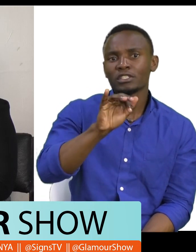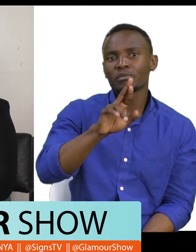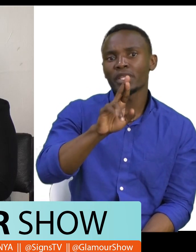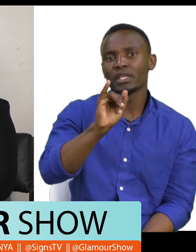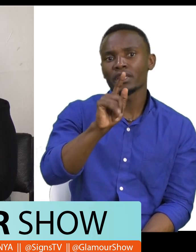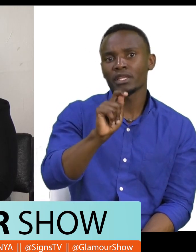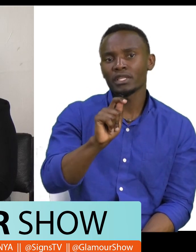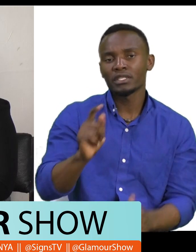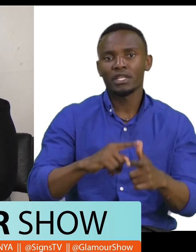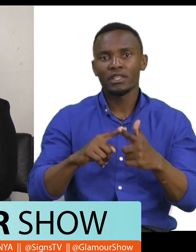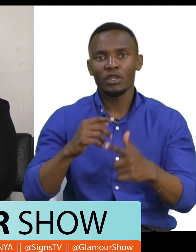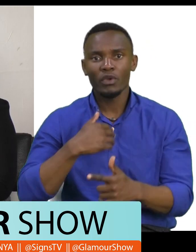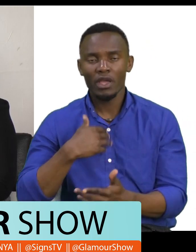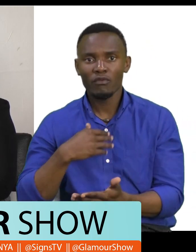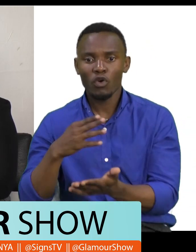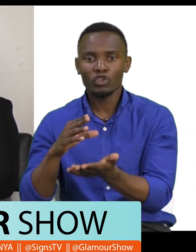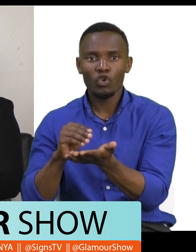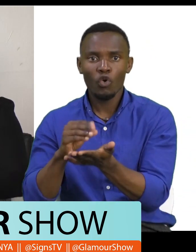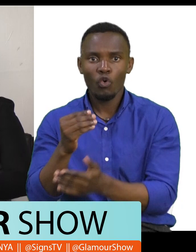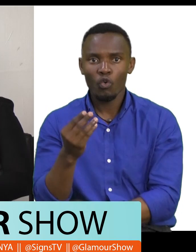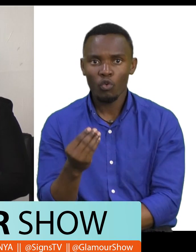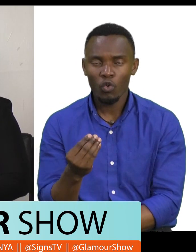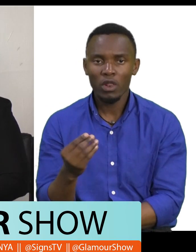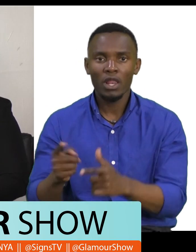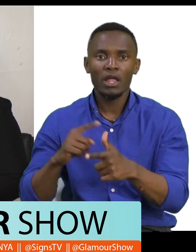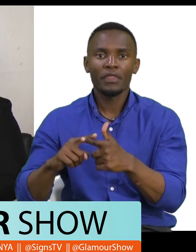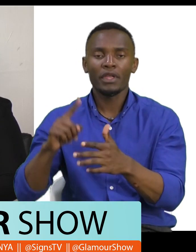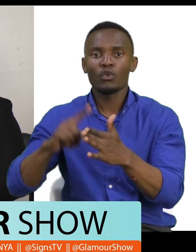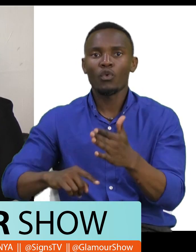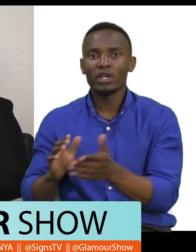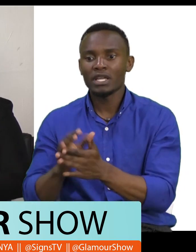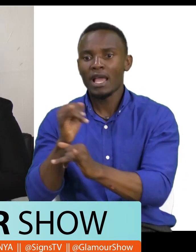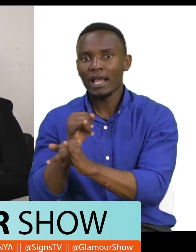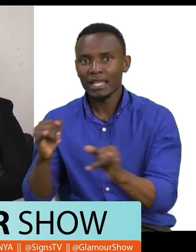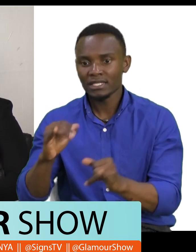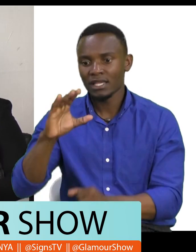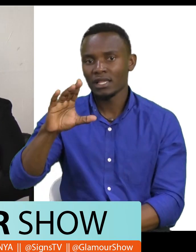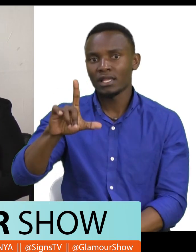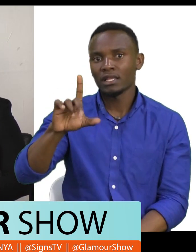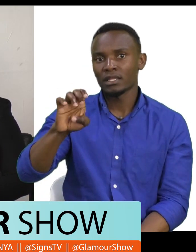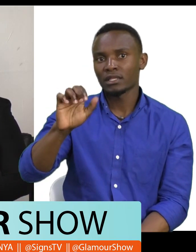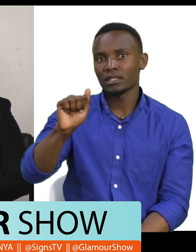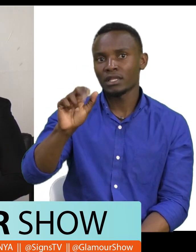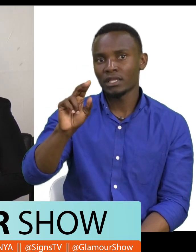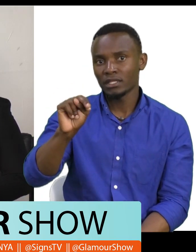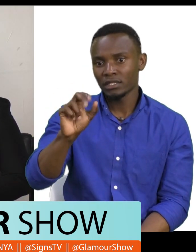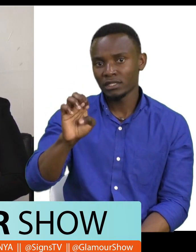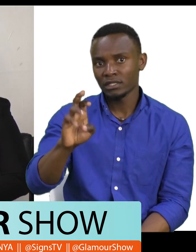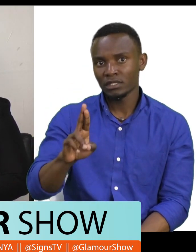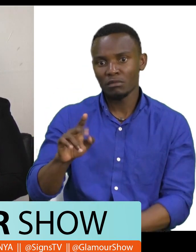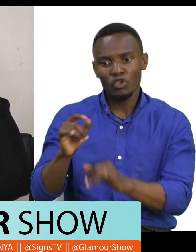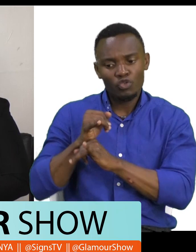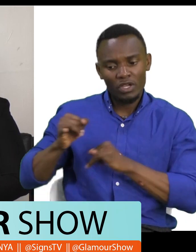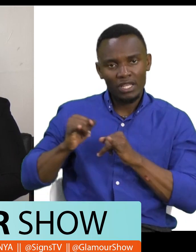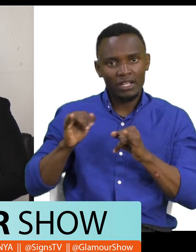Then we have cleanser. Cleanser, it is used to cleanse the area to be waxed, all the area that you're going